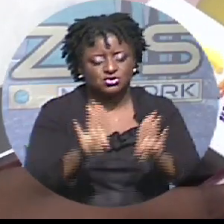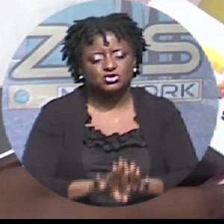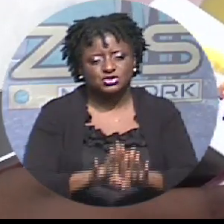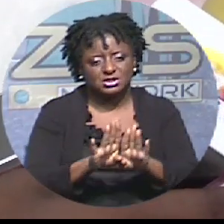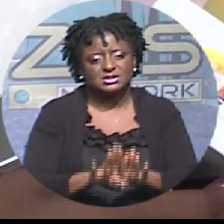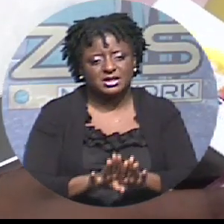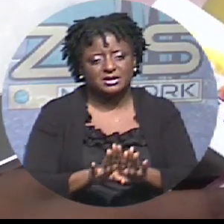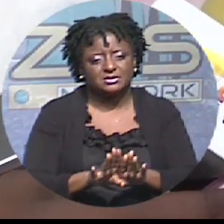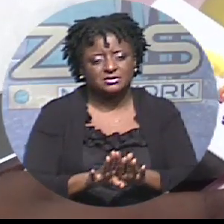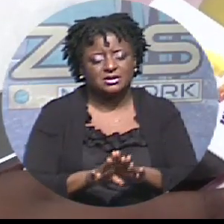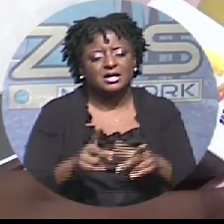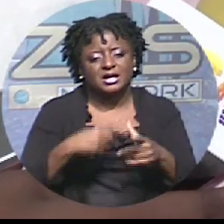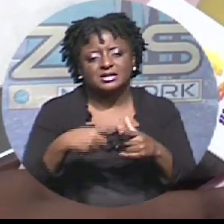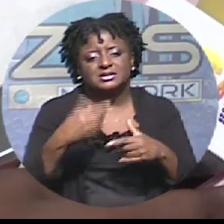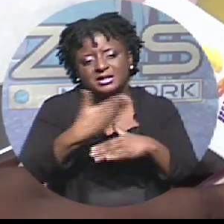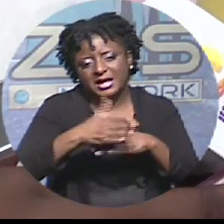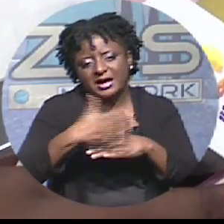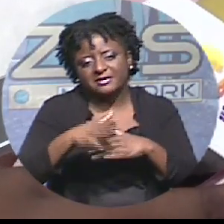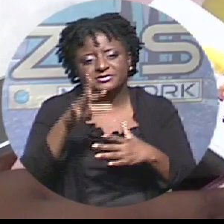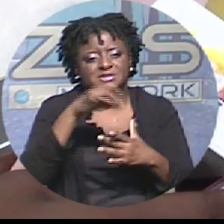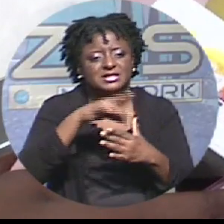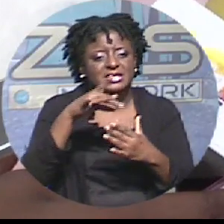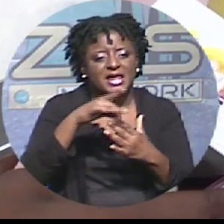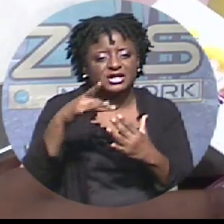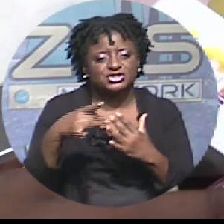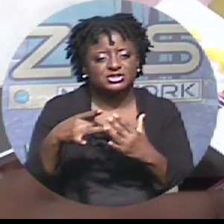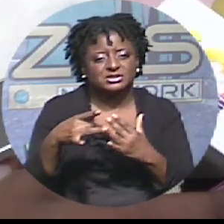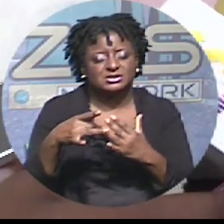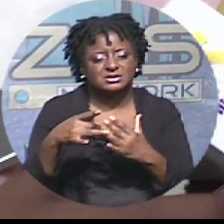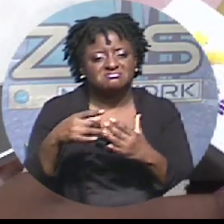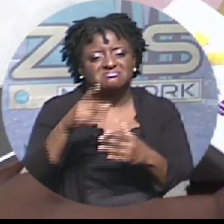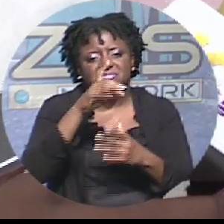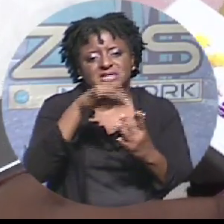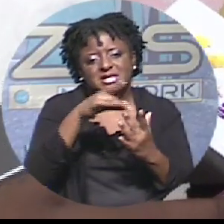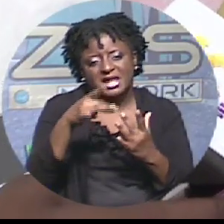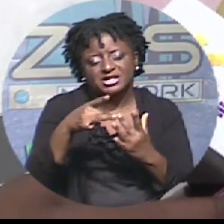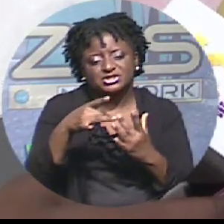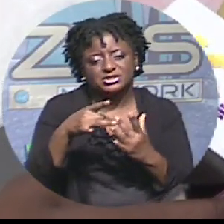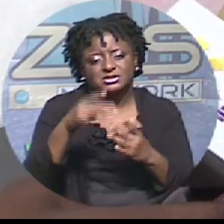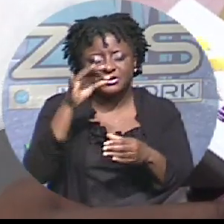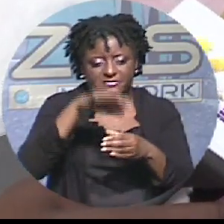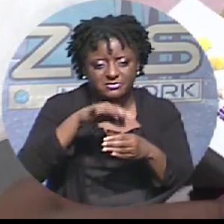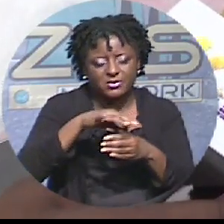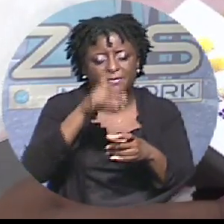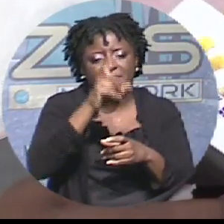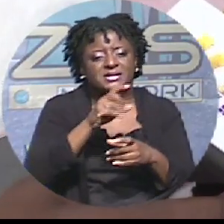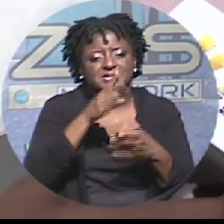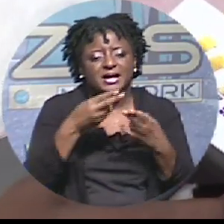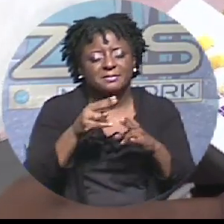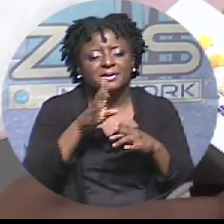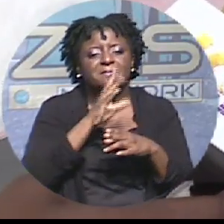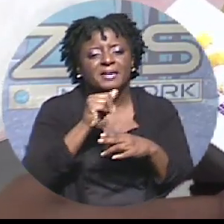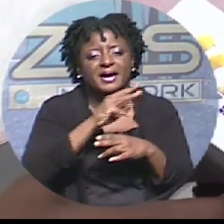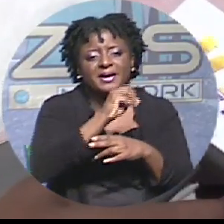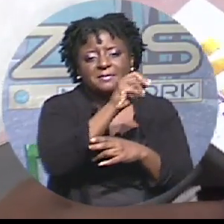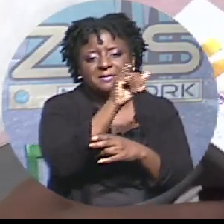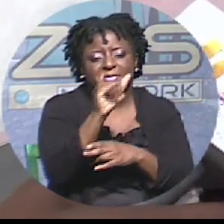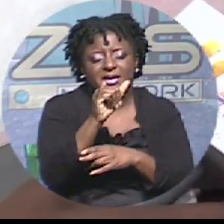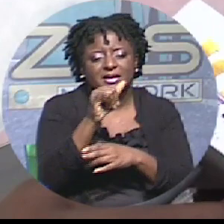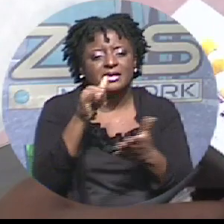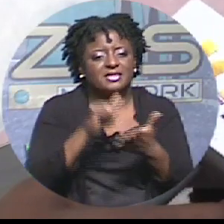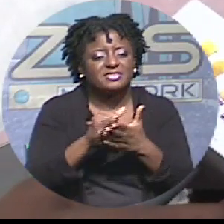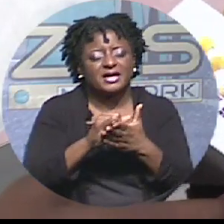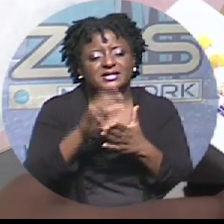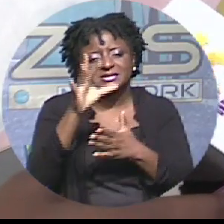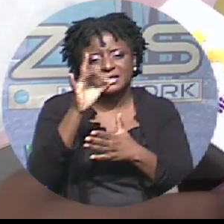until after the election. The election must be held by May next year. That's a further 8 months.